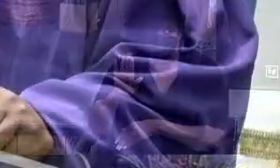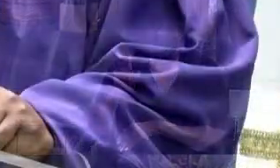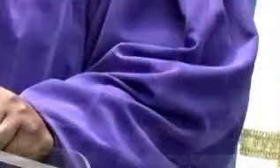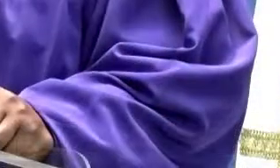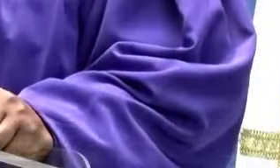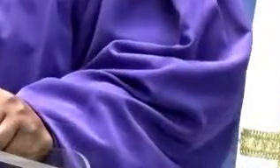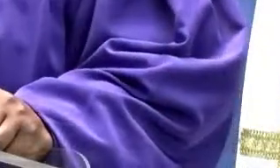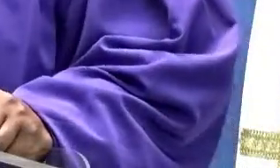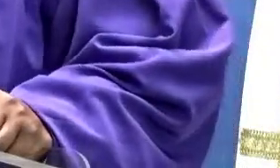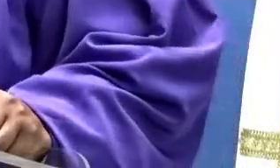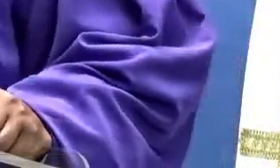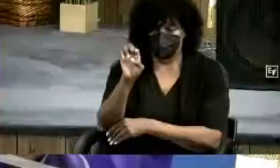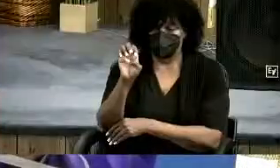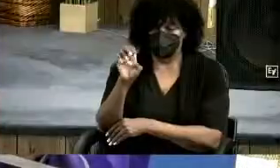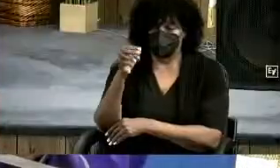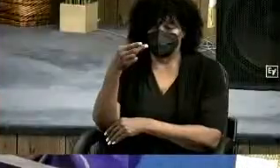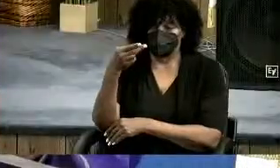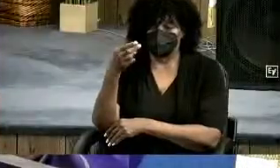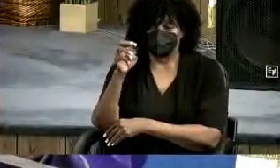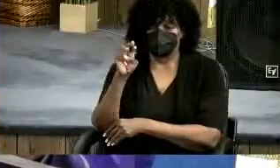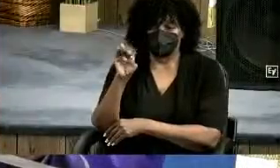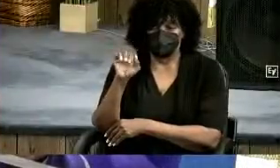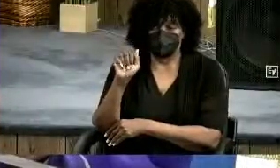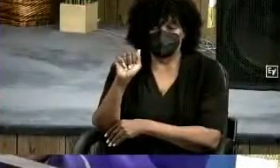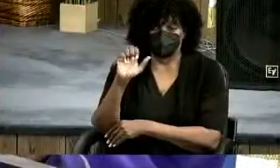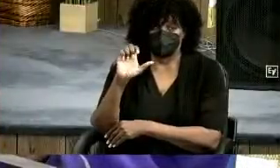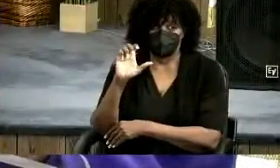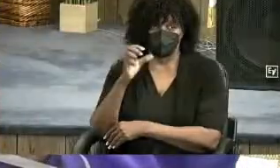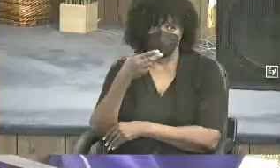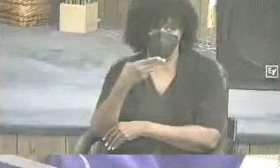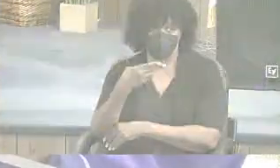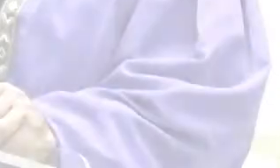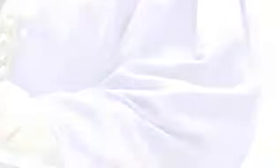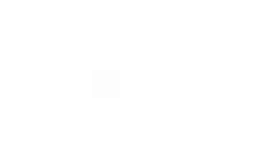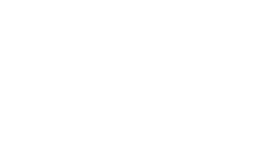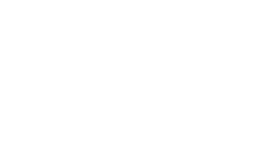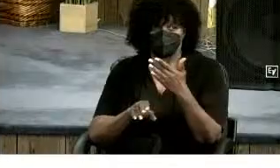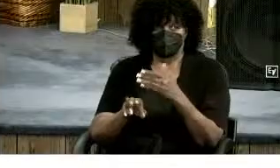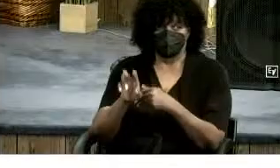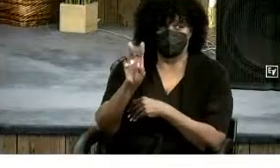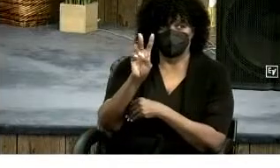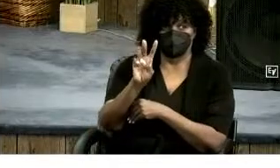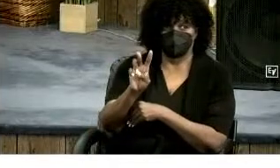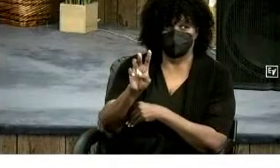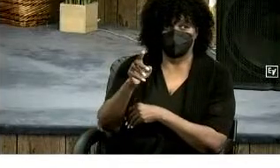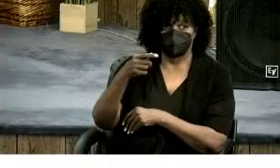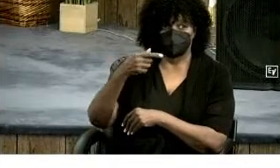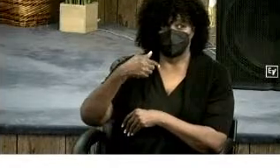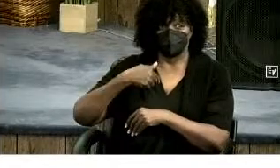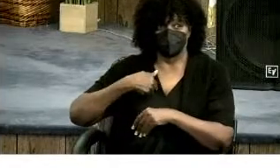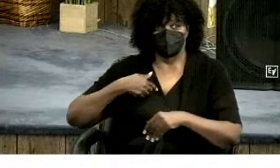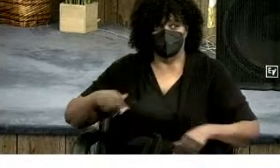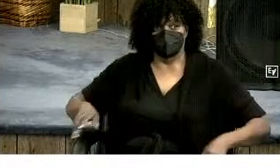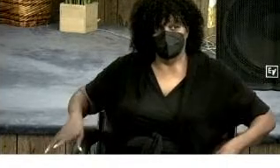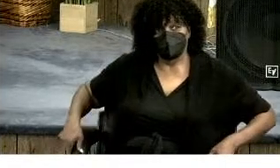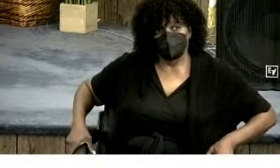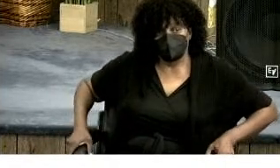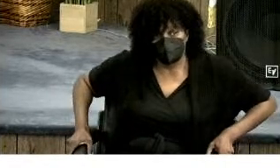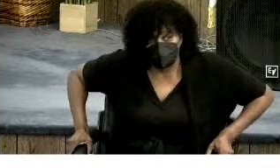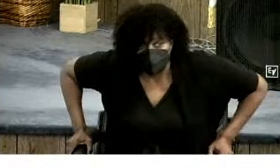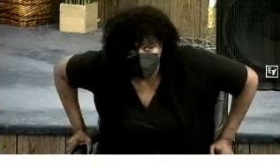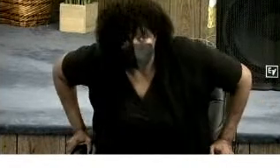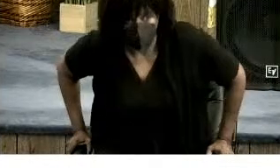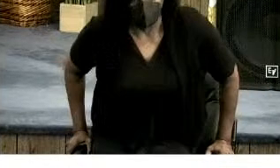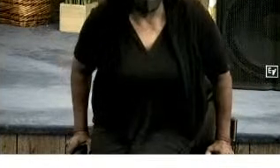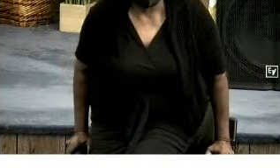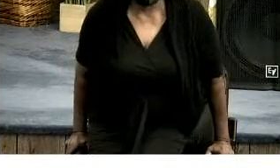It's Nehemiah chapter 2, verse 9 and 10. It says, "Then I came to the governors beyond